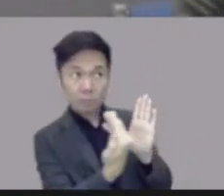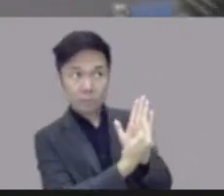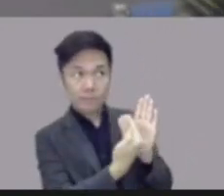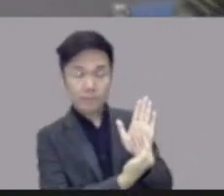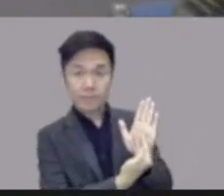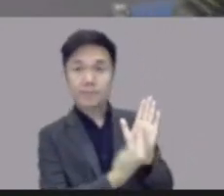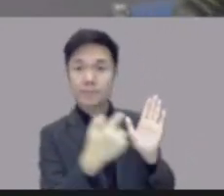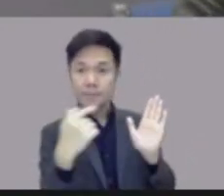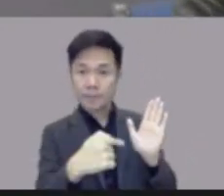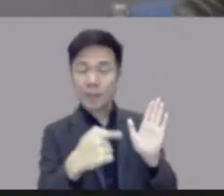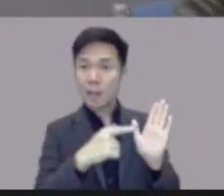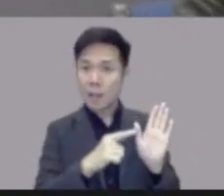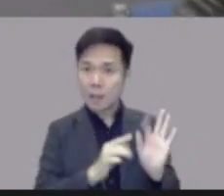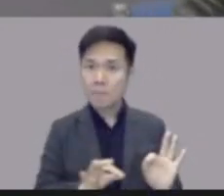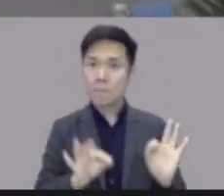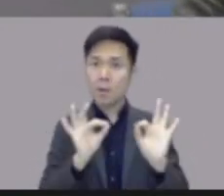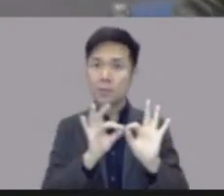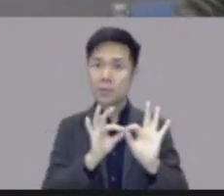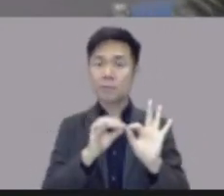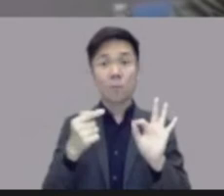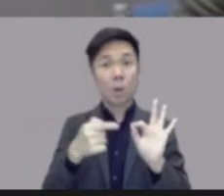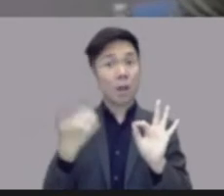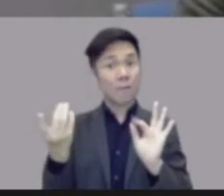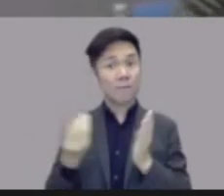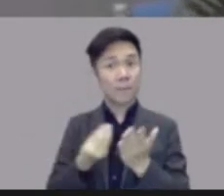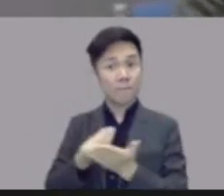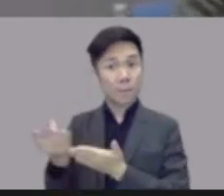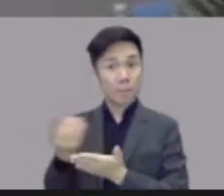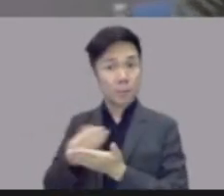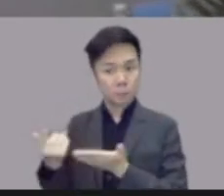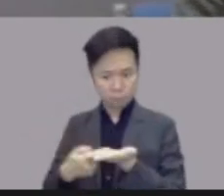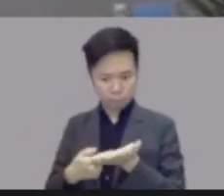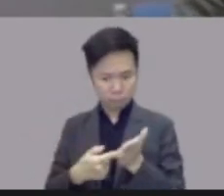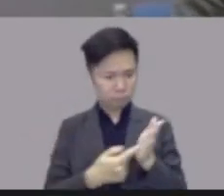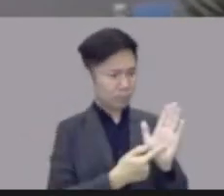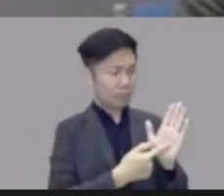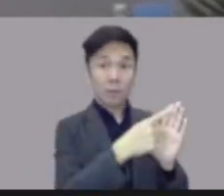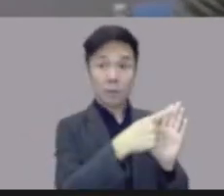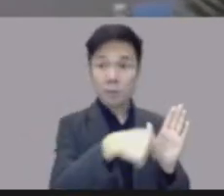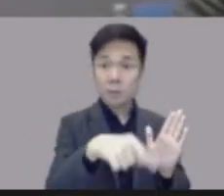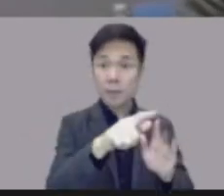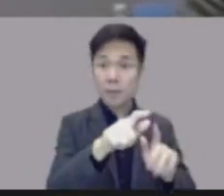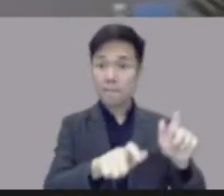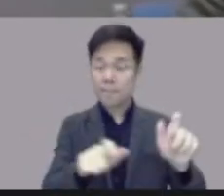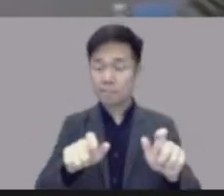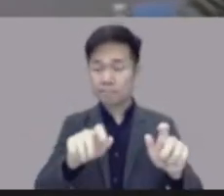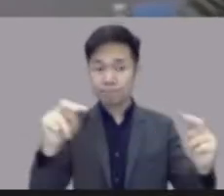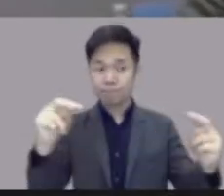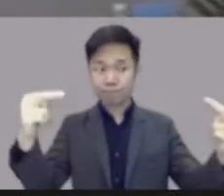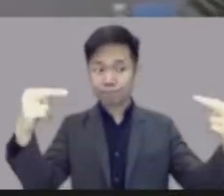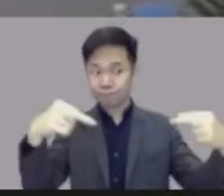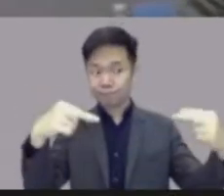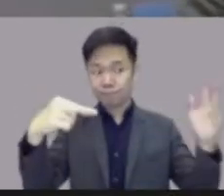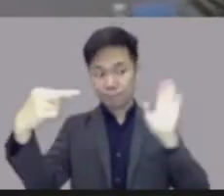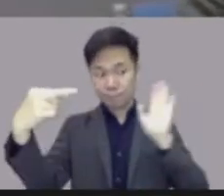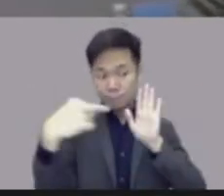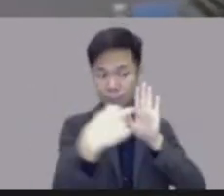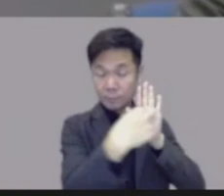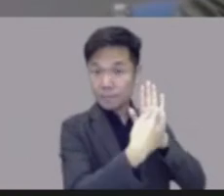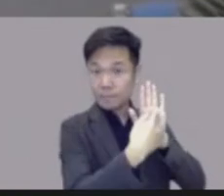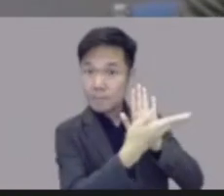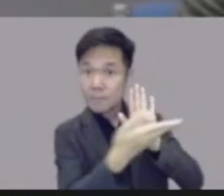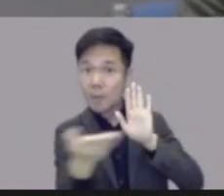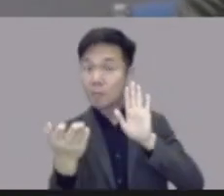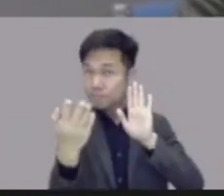knowledge and data can also increase Trust of different stakeholders at local National and Regional level and it can